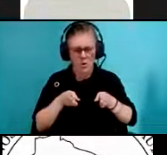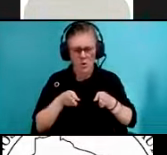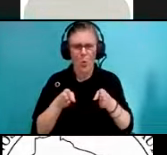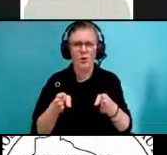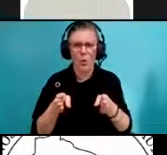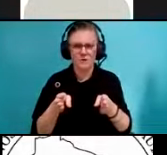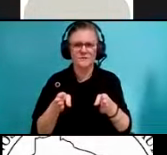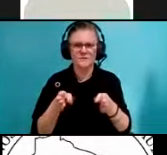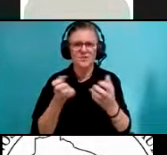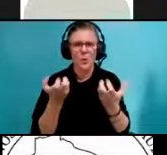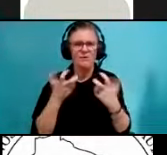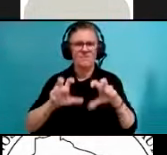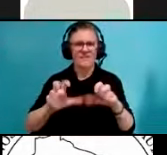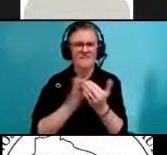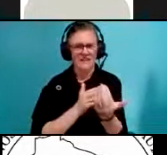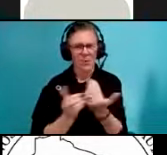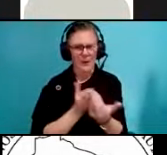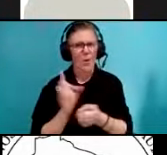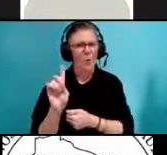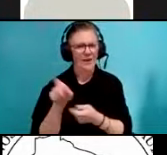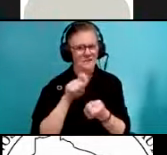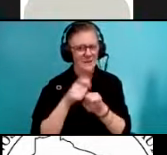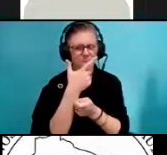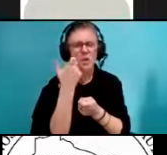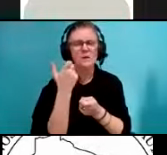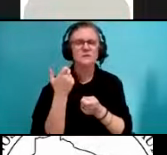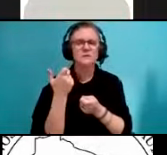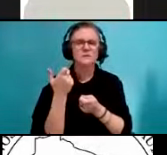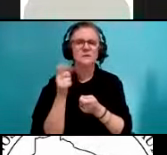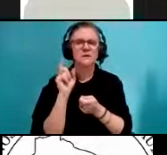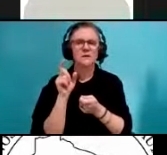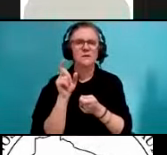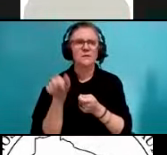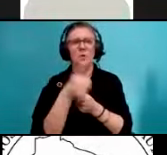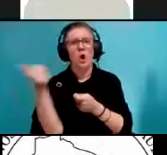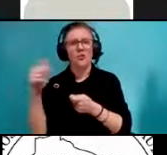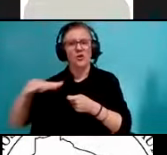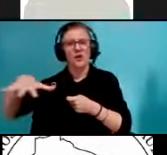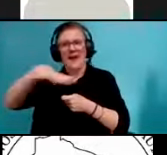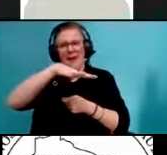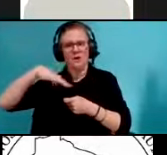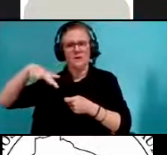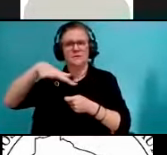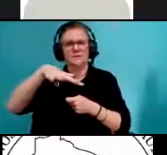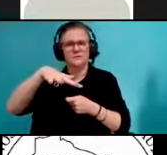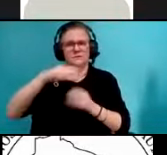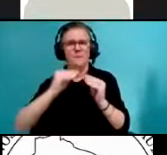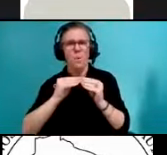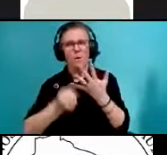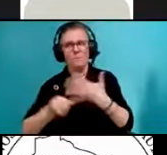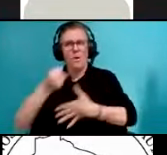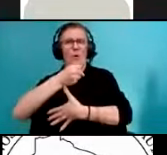investments in anyways, because you need those. There may be other corridors that are higher